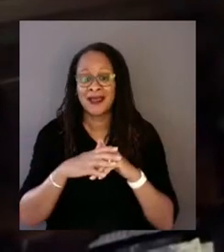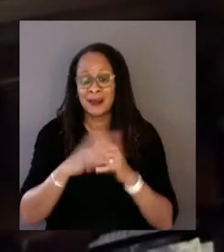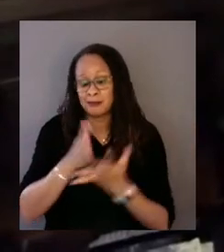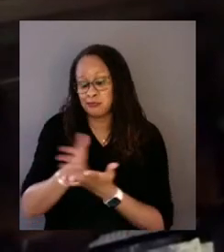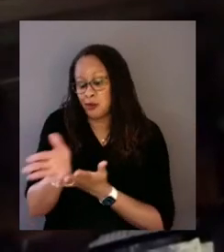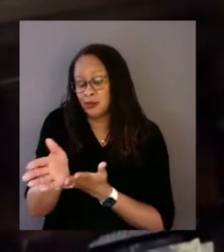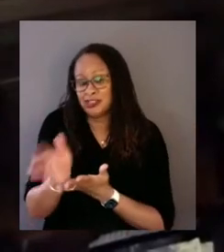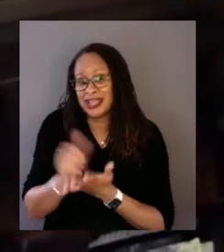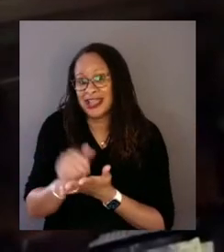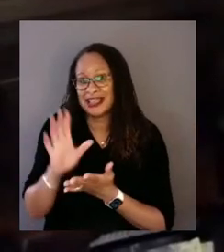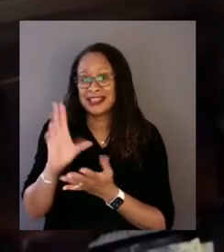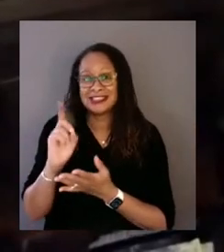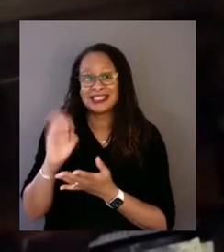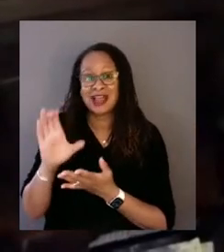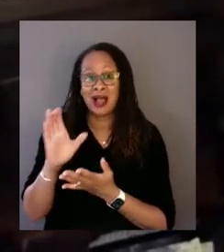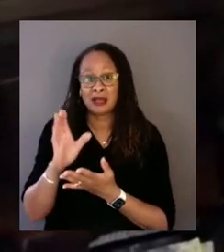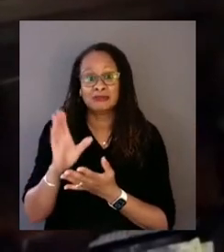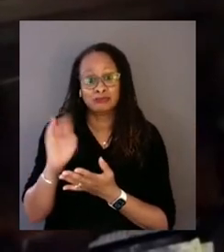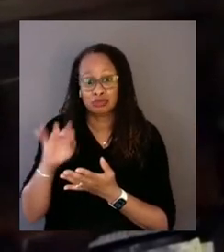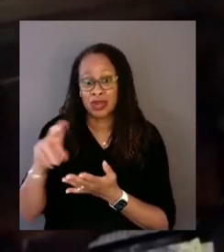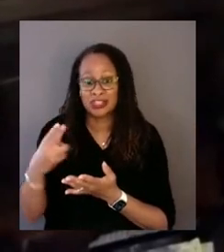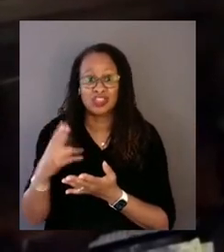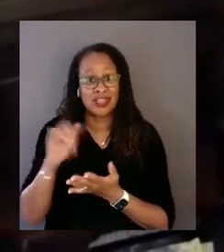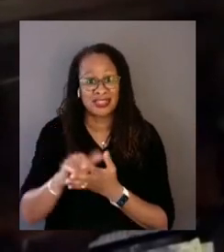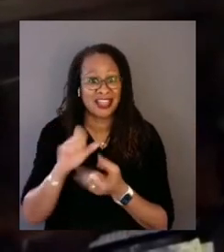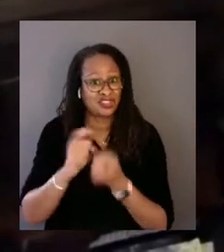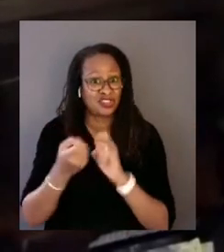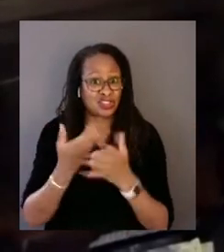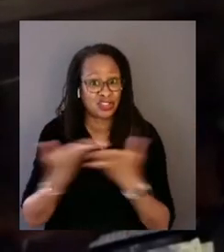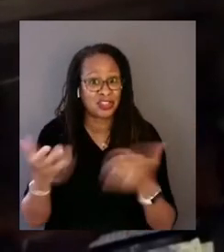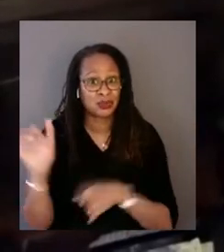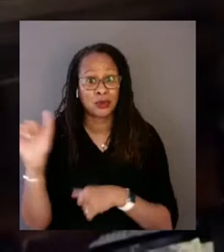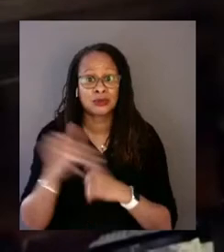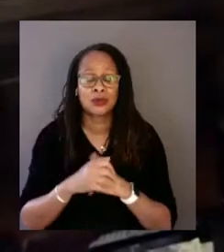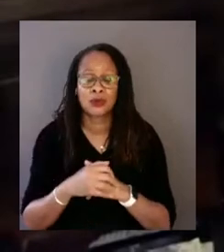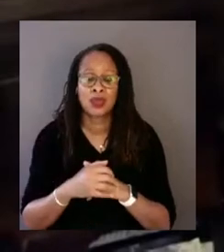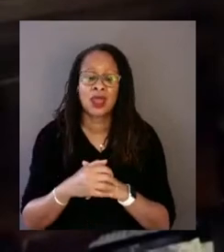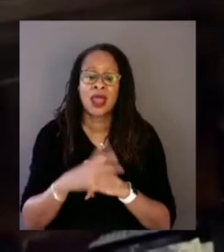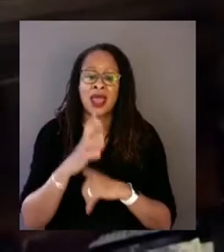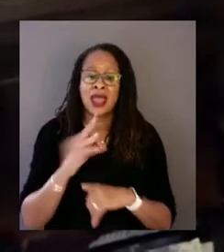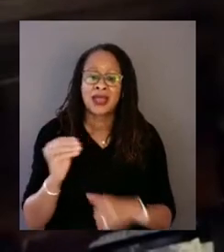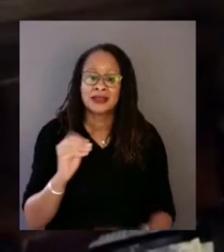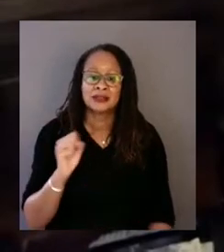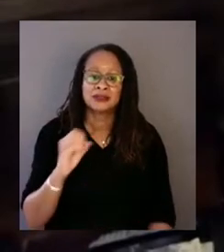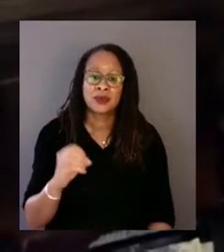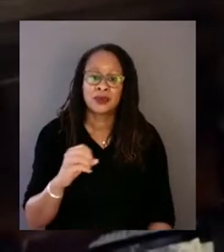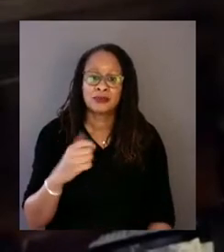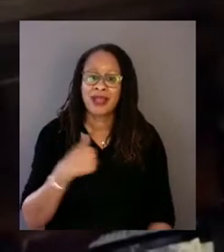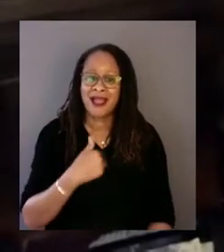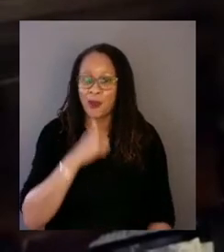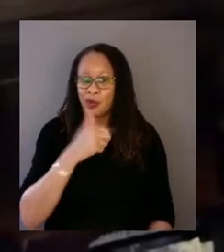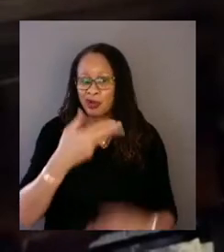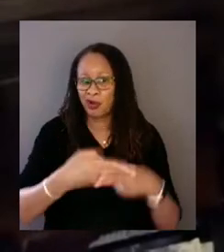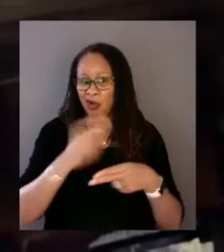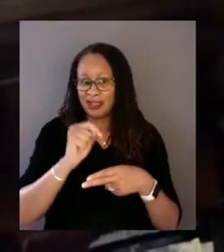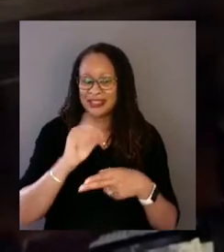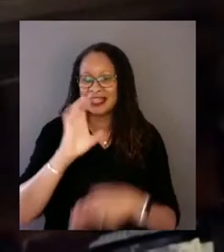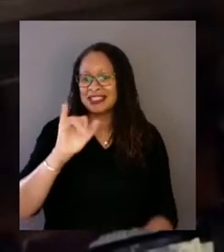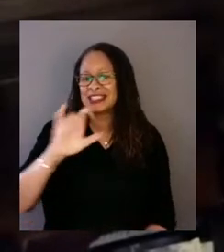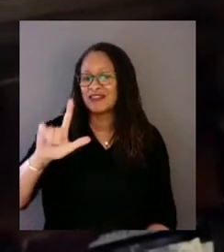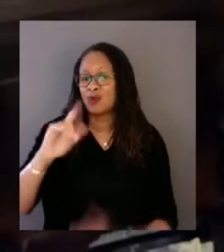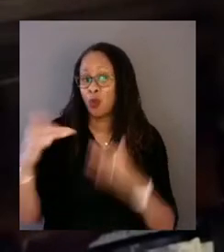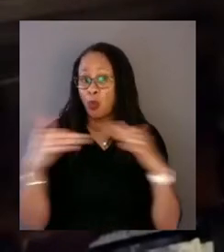documentary branch, which I think is changing things. And so, you know, I wouldn't call it a civil war, but I think in